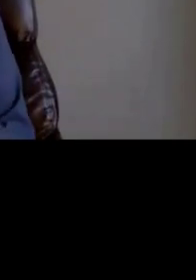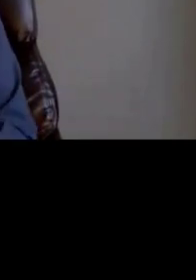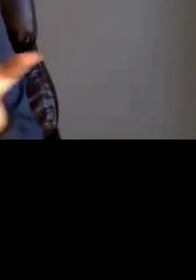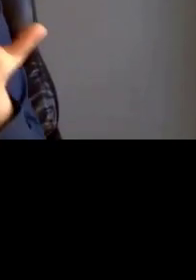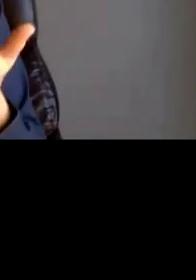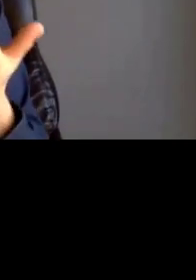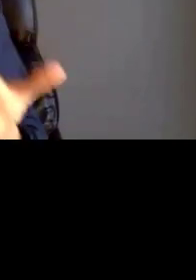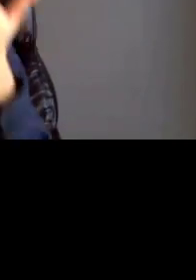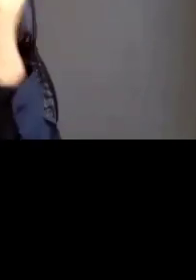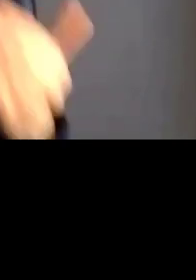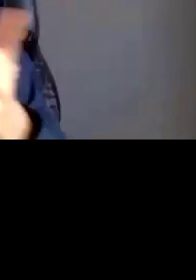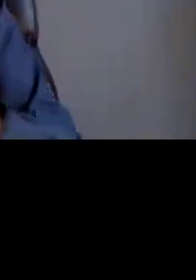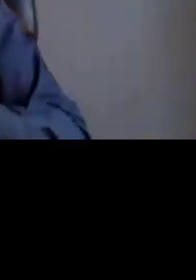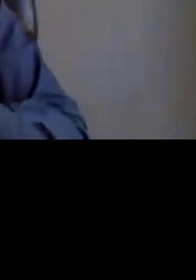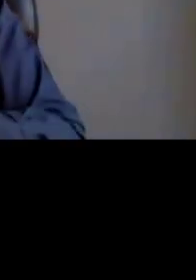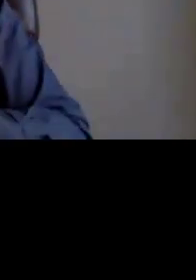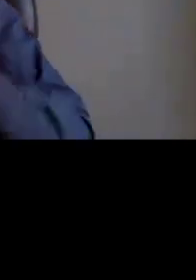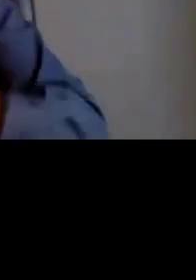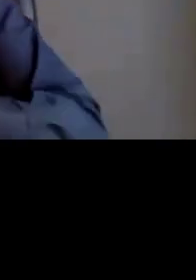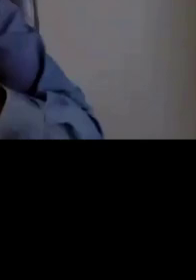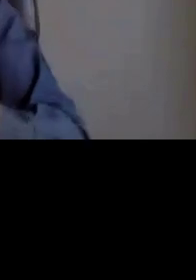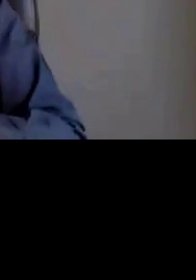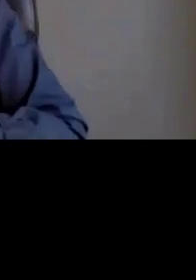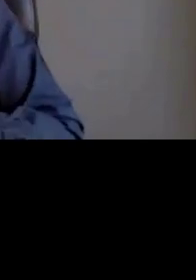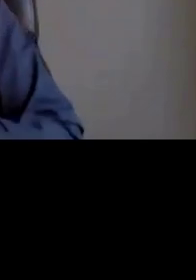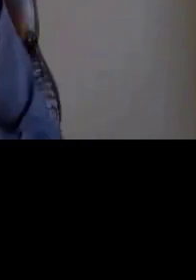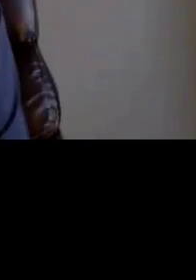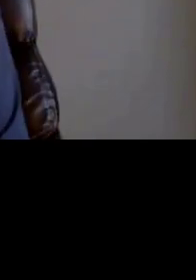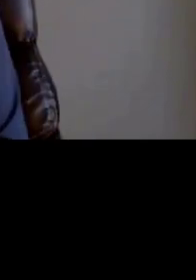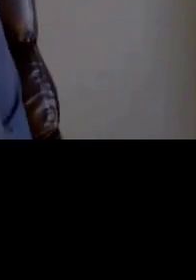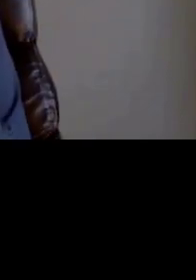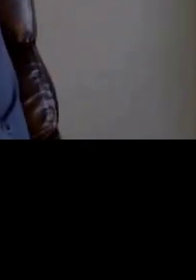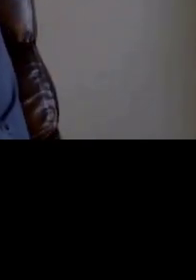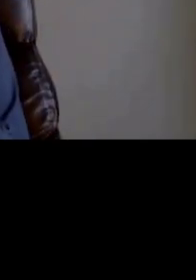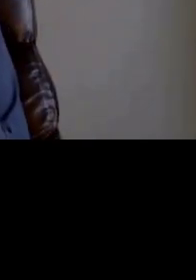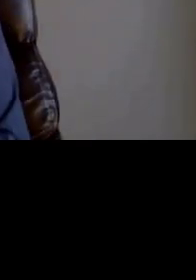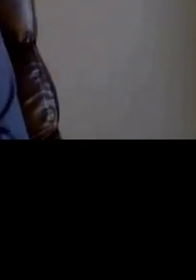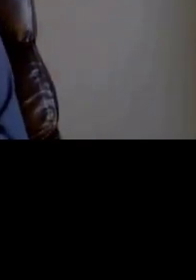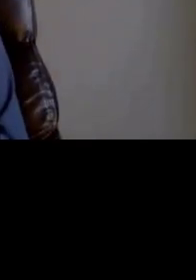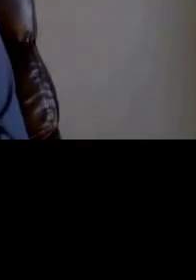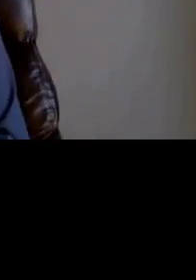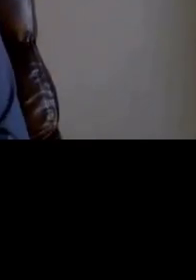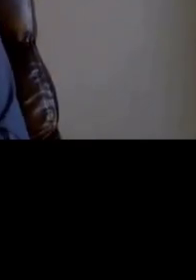If they're no longer an early career scholar, is there still a bump in a review